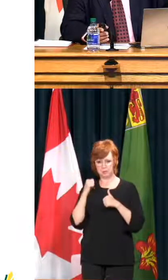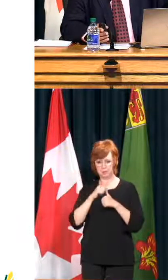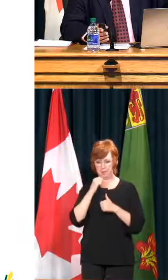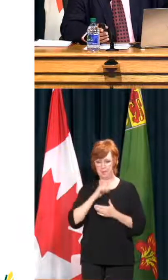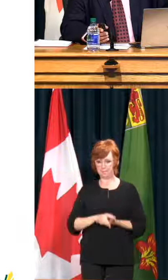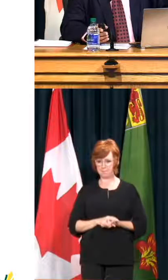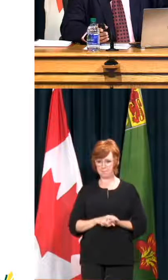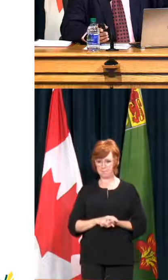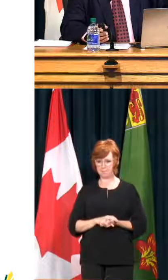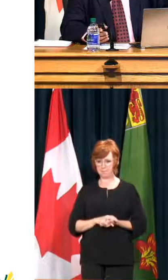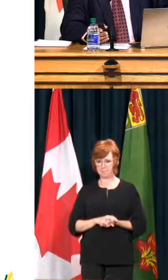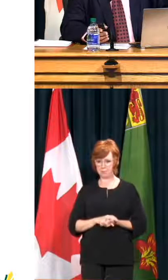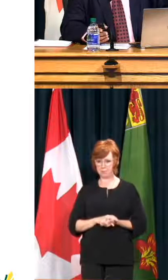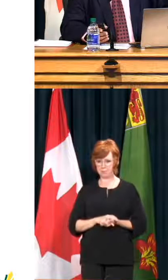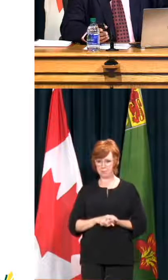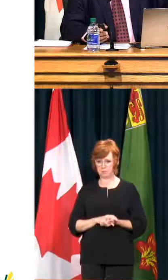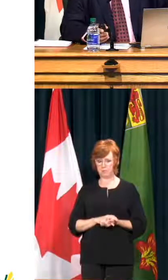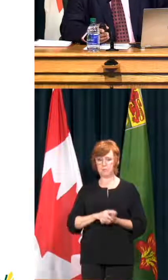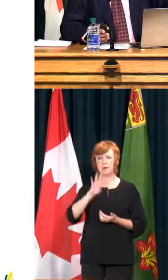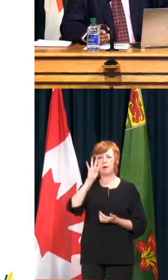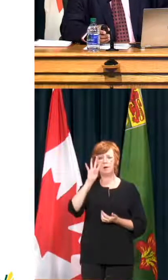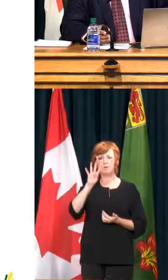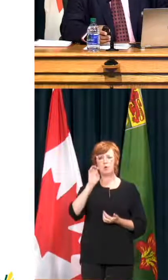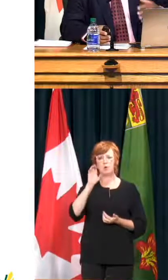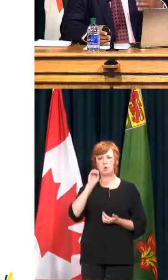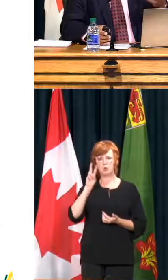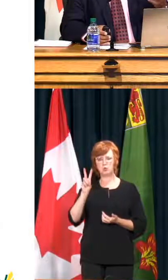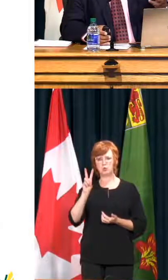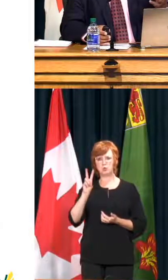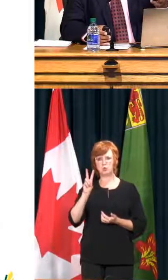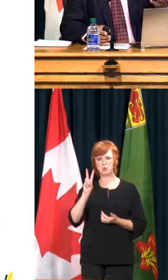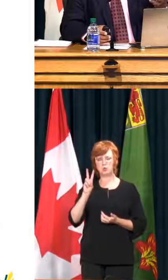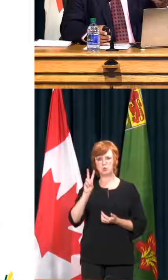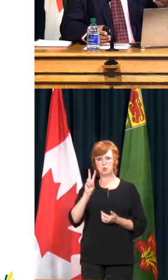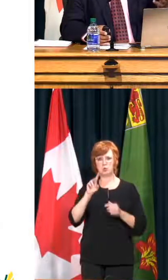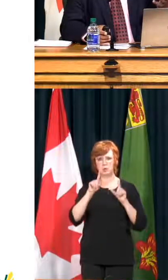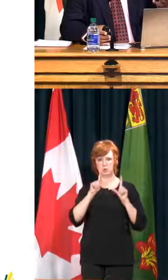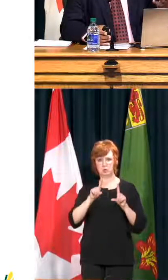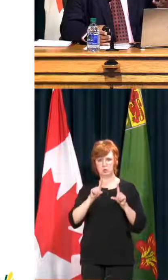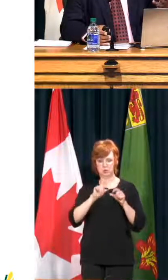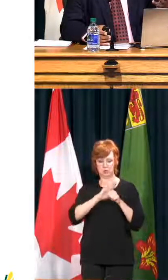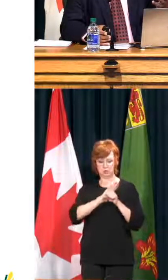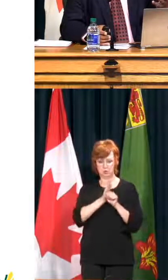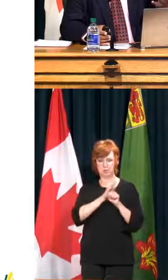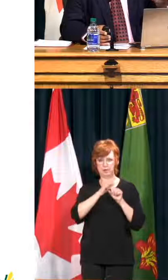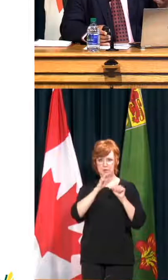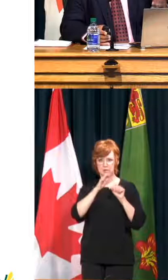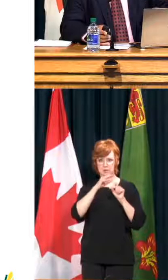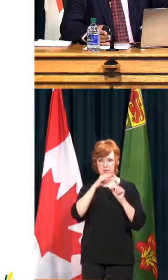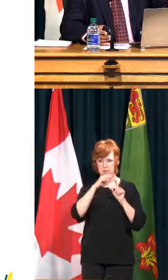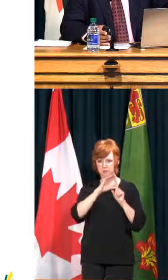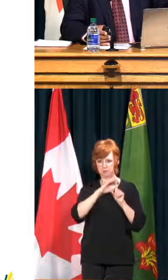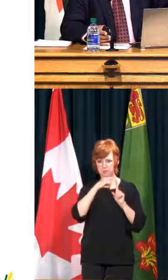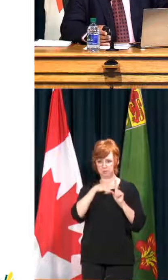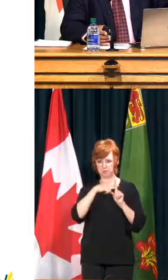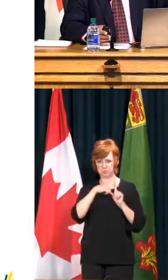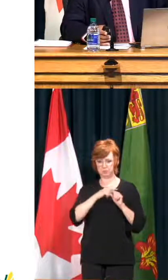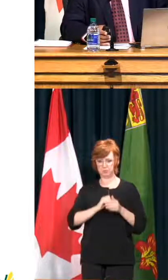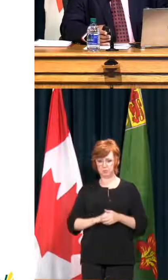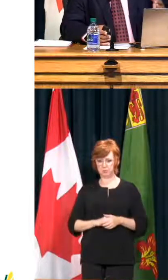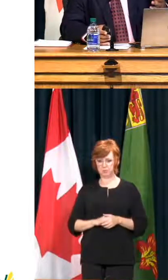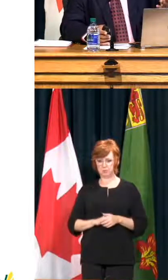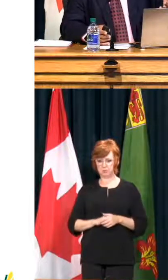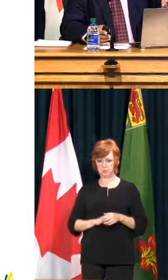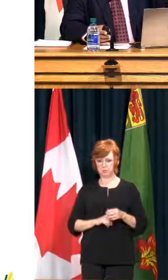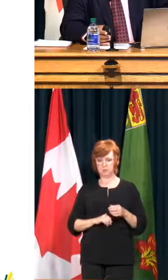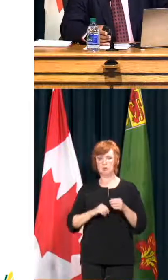and 2 cases and contacts. We have contacts in excess of 6,000, so each case generates many contacts.